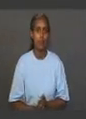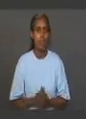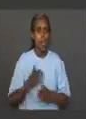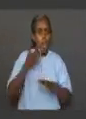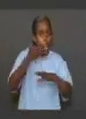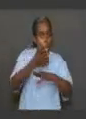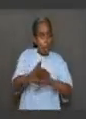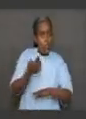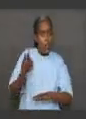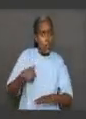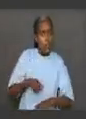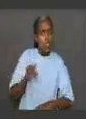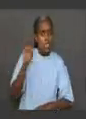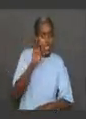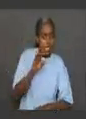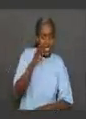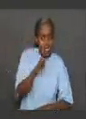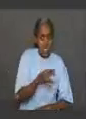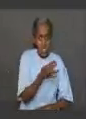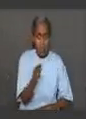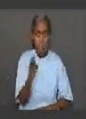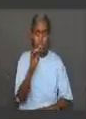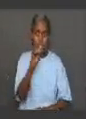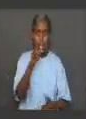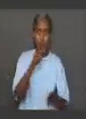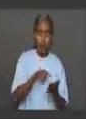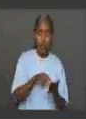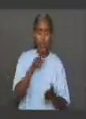After we search our table for